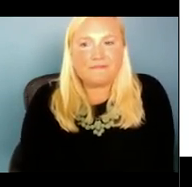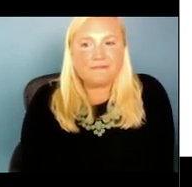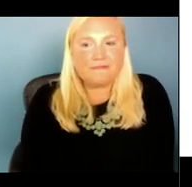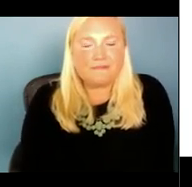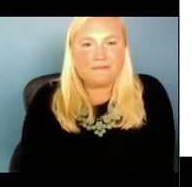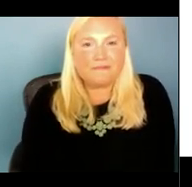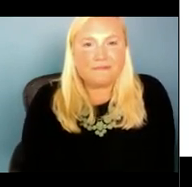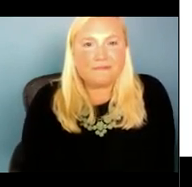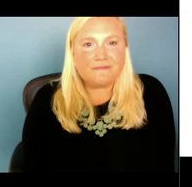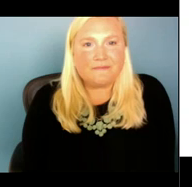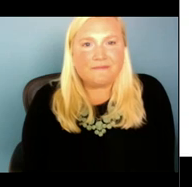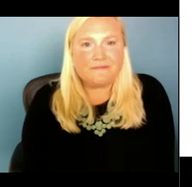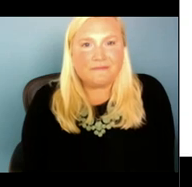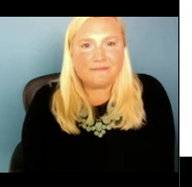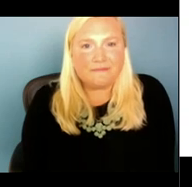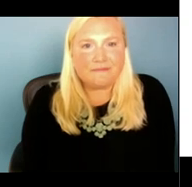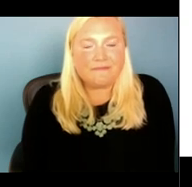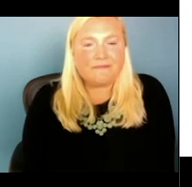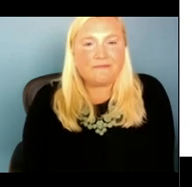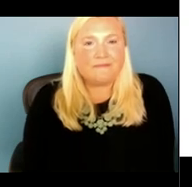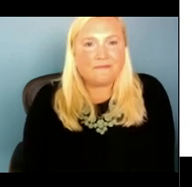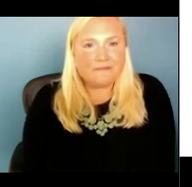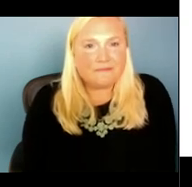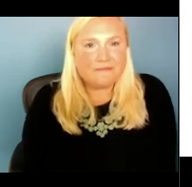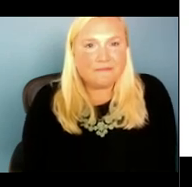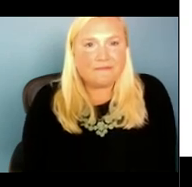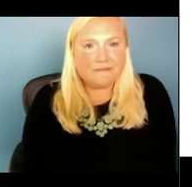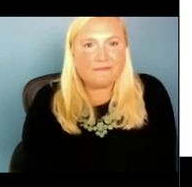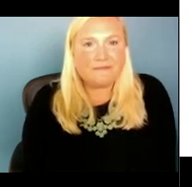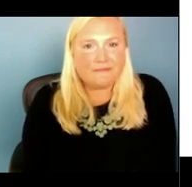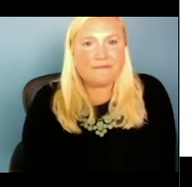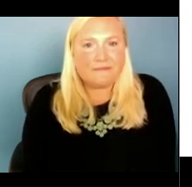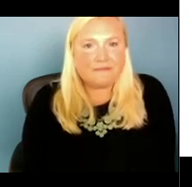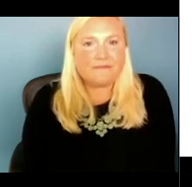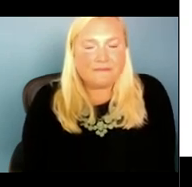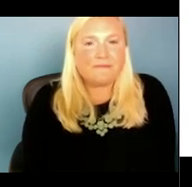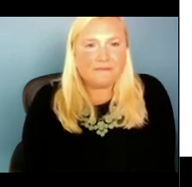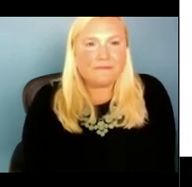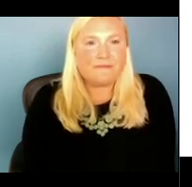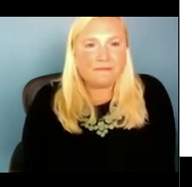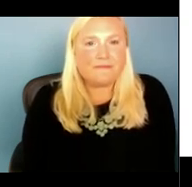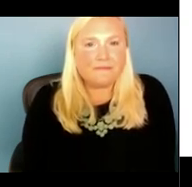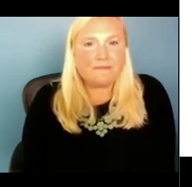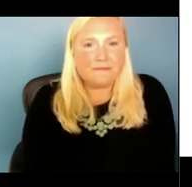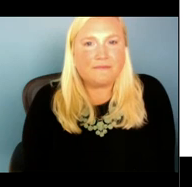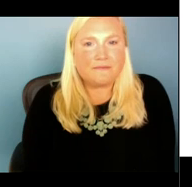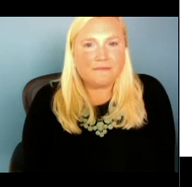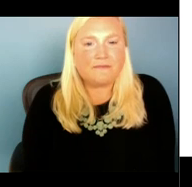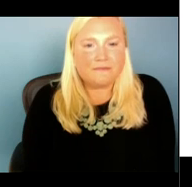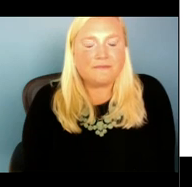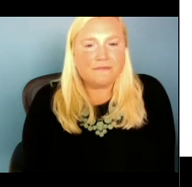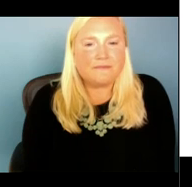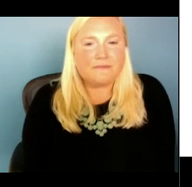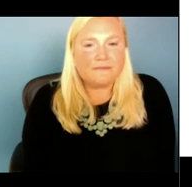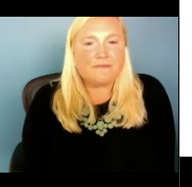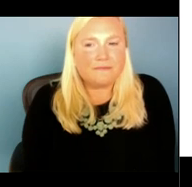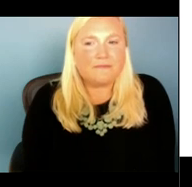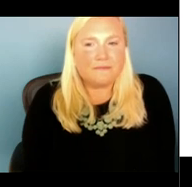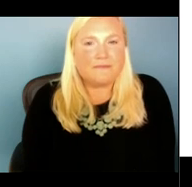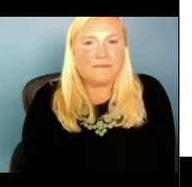they can't feel that slip that you felt. But that's really what started it all, right? It's that loss of control that starts it